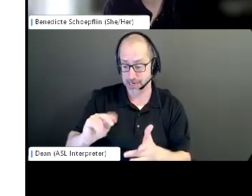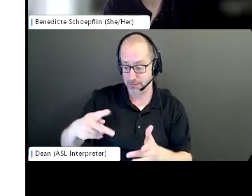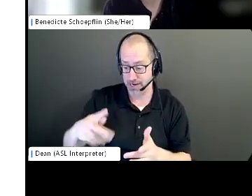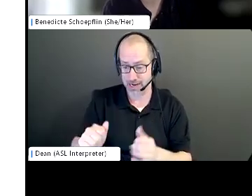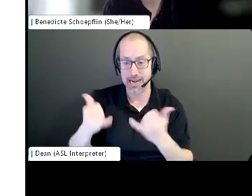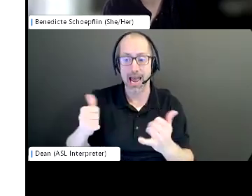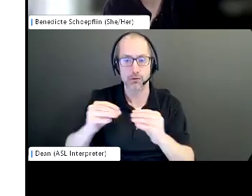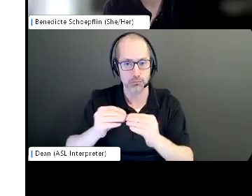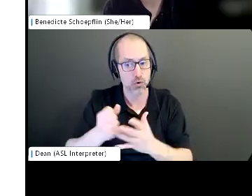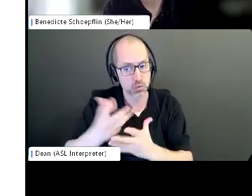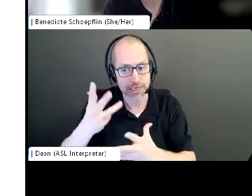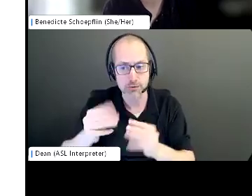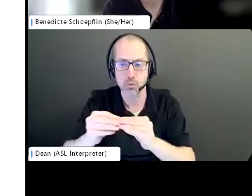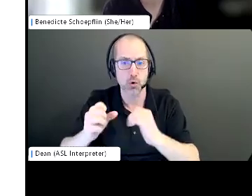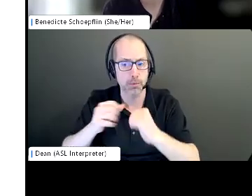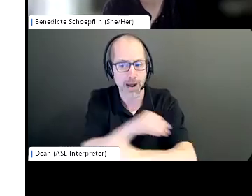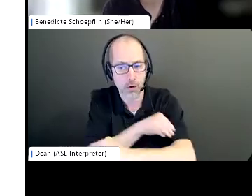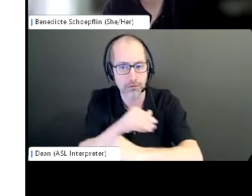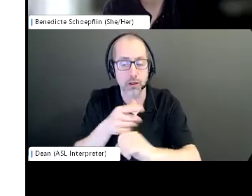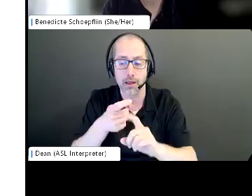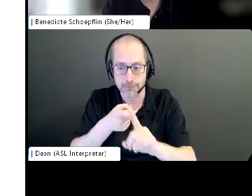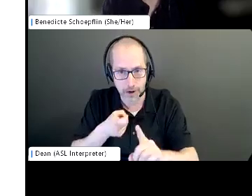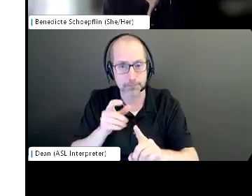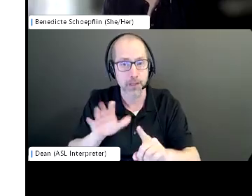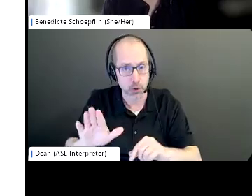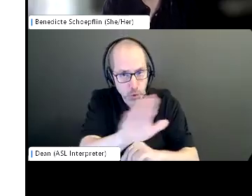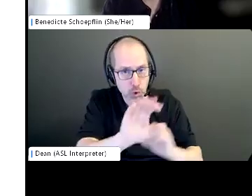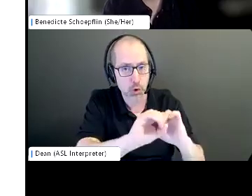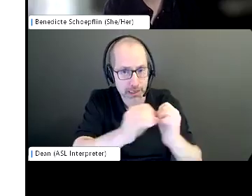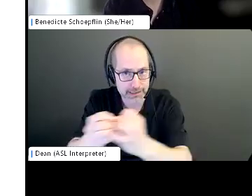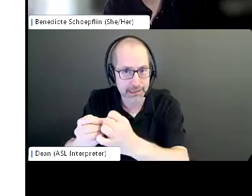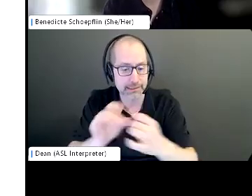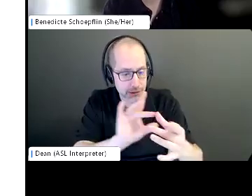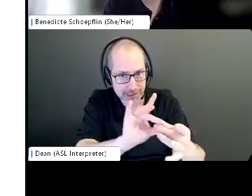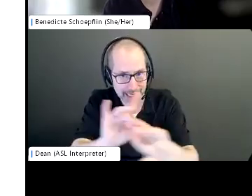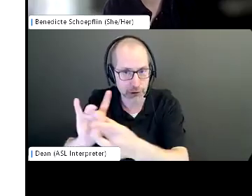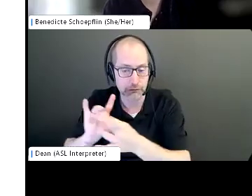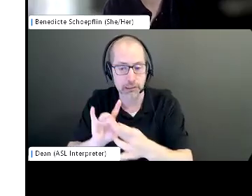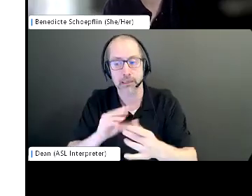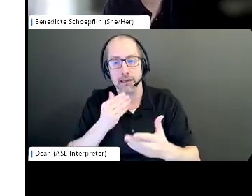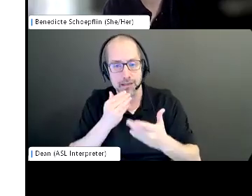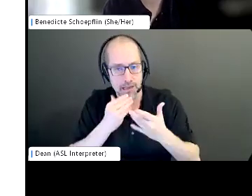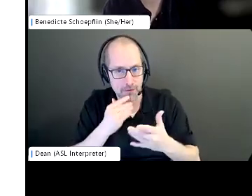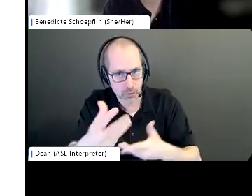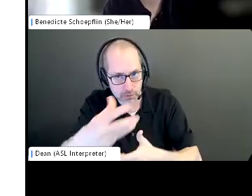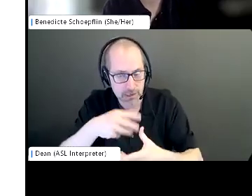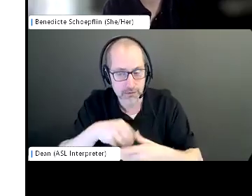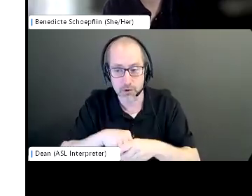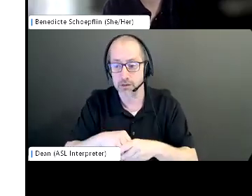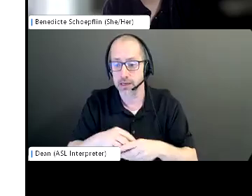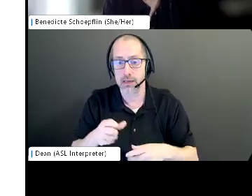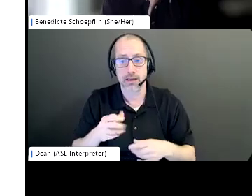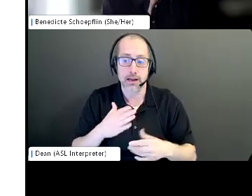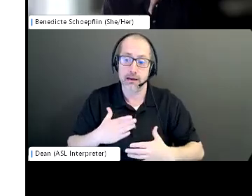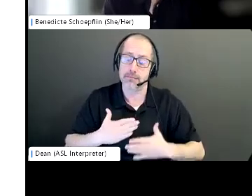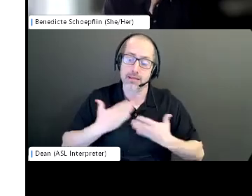the collaborations that we get to enjoy with all of your organizations. So thank you for being a part of this, and I'm so glad you all made it